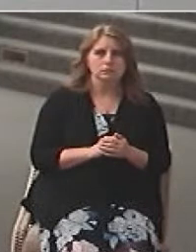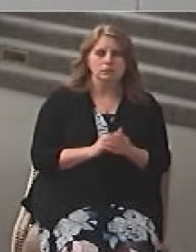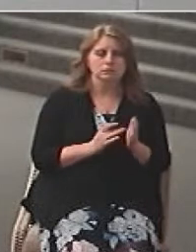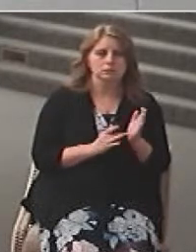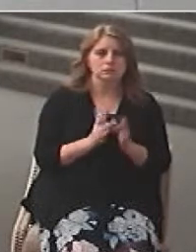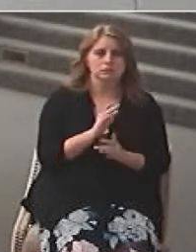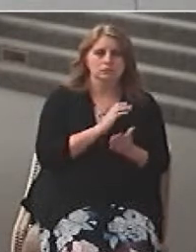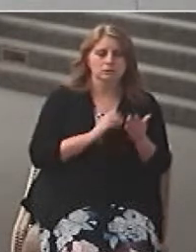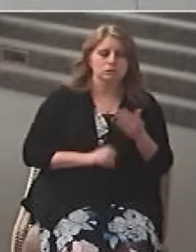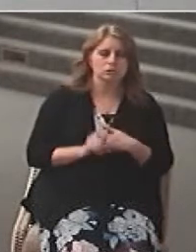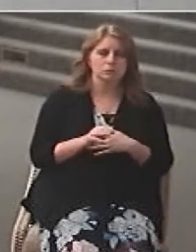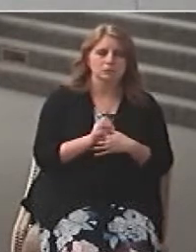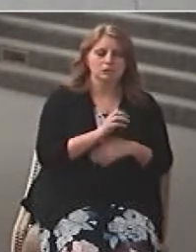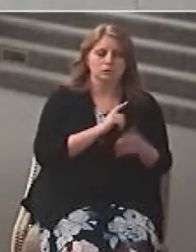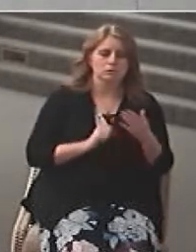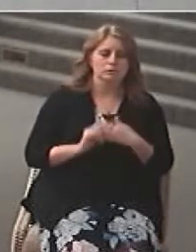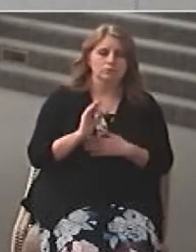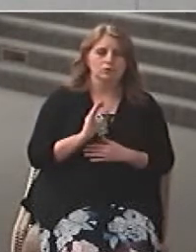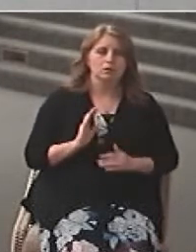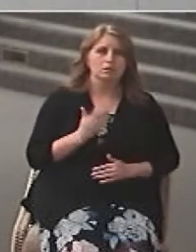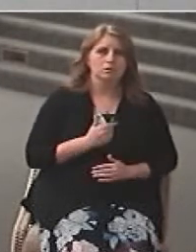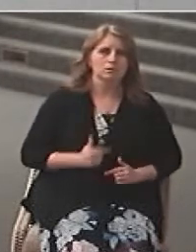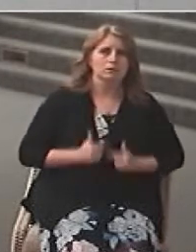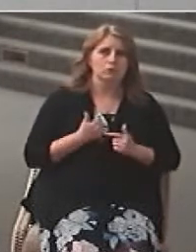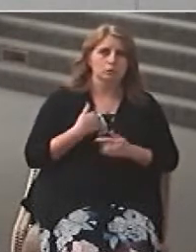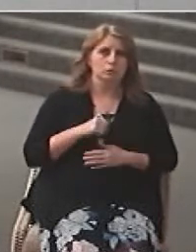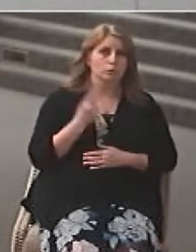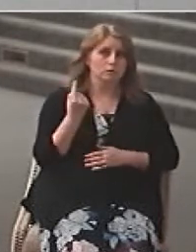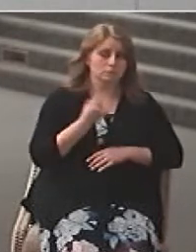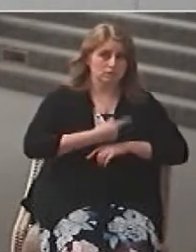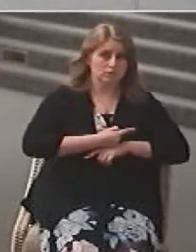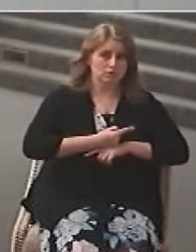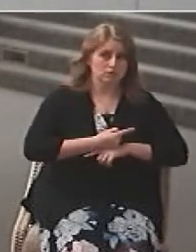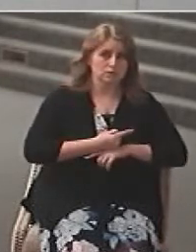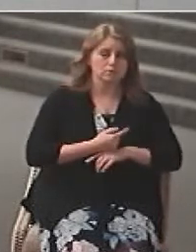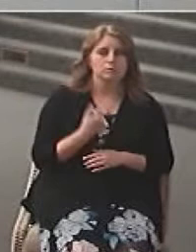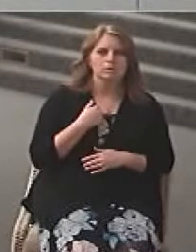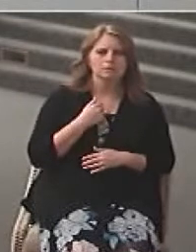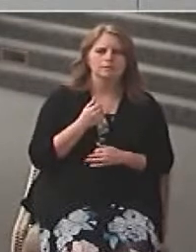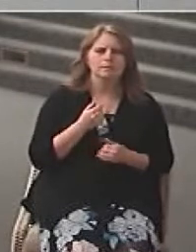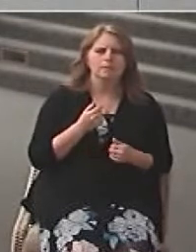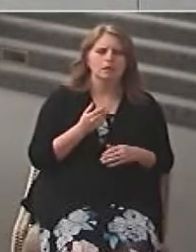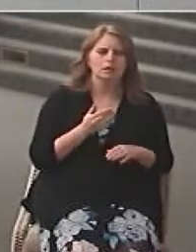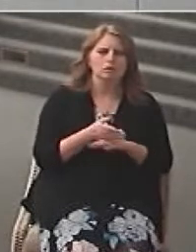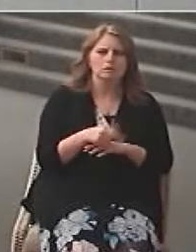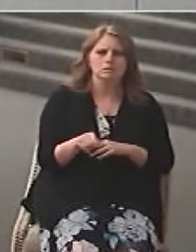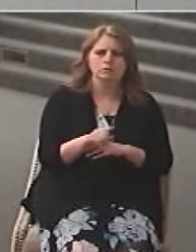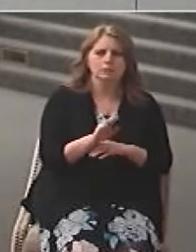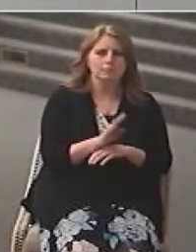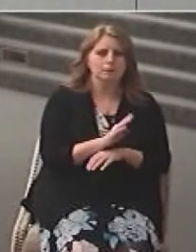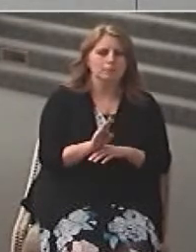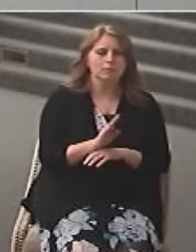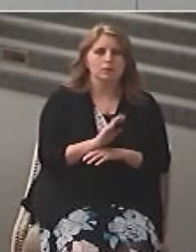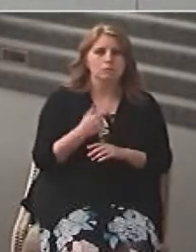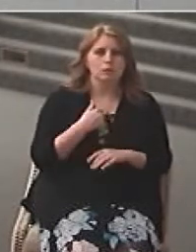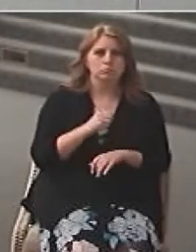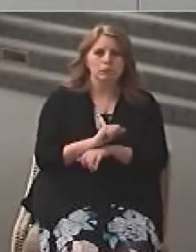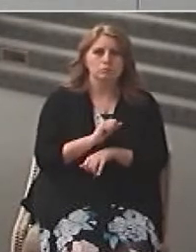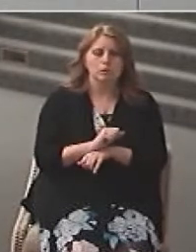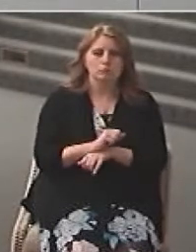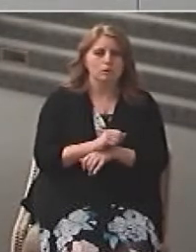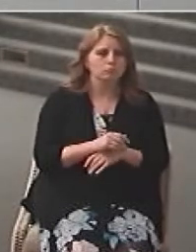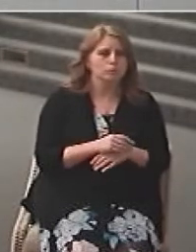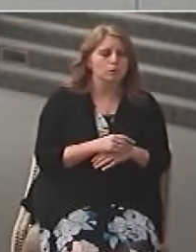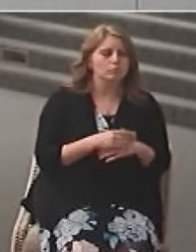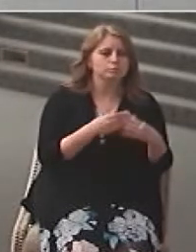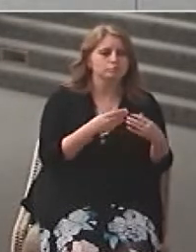Jesus Christ ought to be Lord of our life so that way we might one day, if we come across somebody just in the business we work at the grocery store or